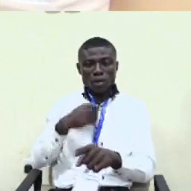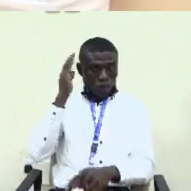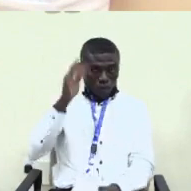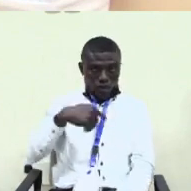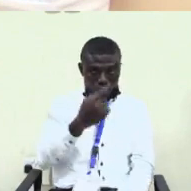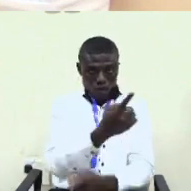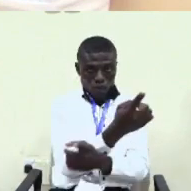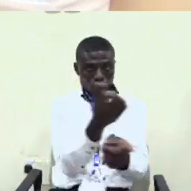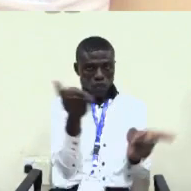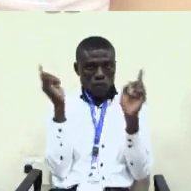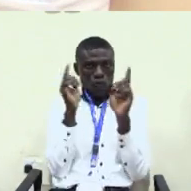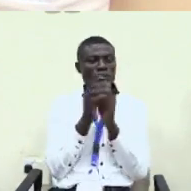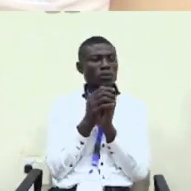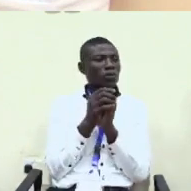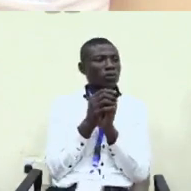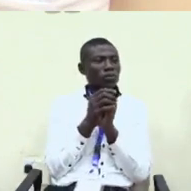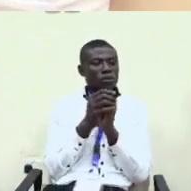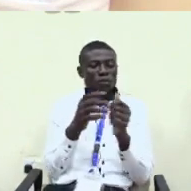that